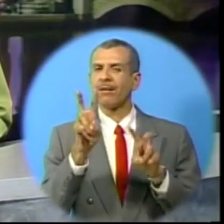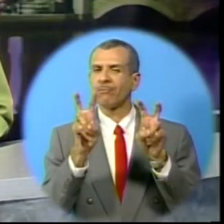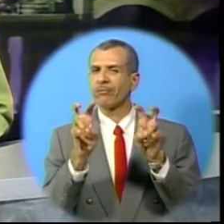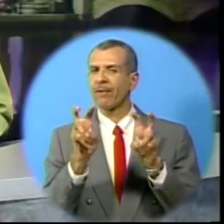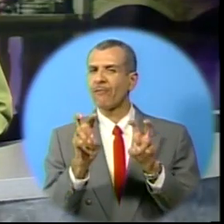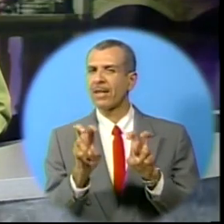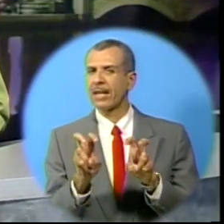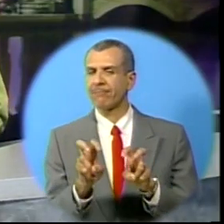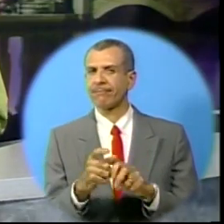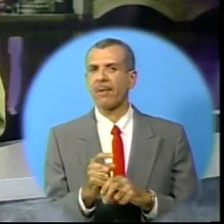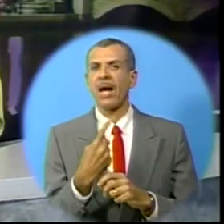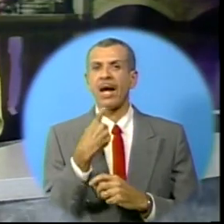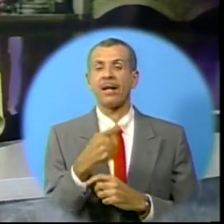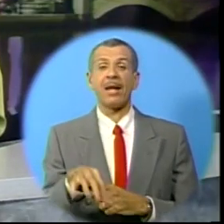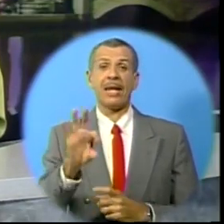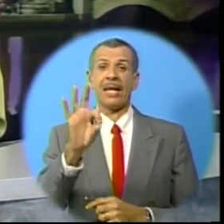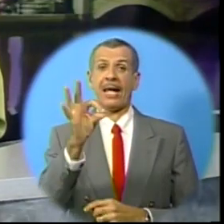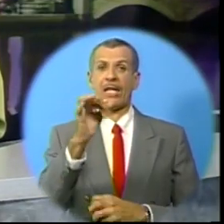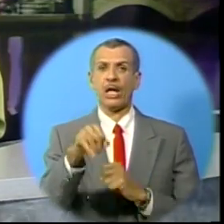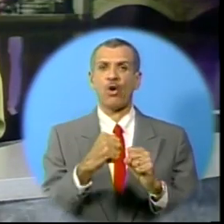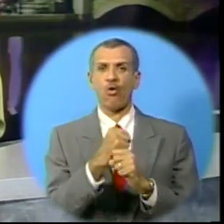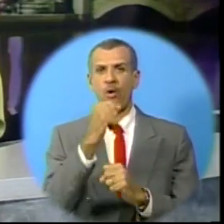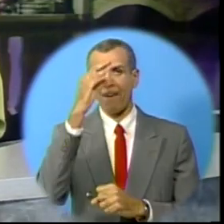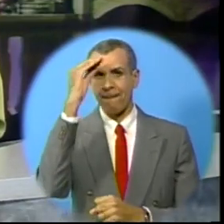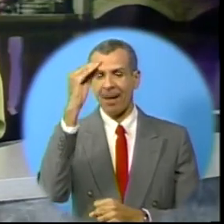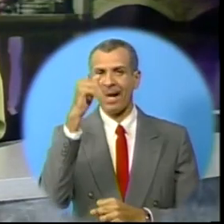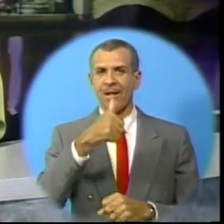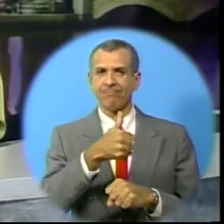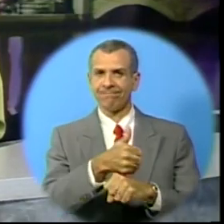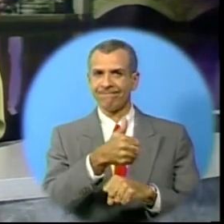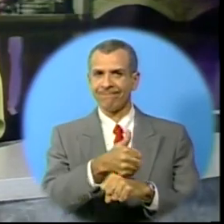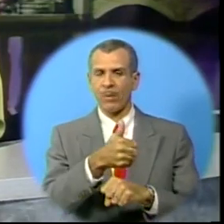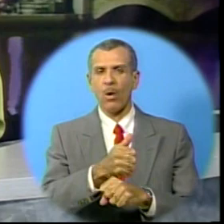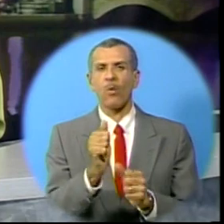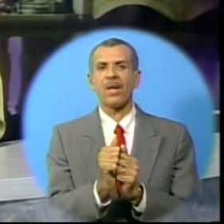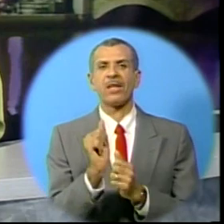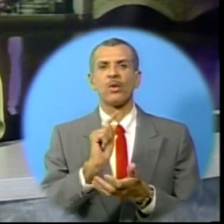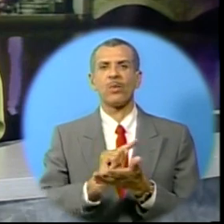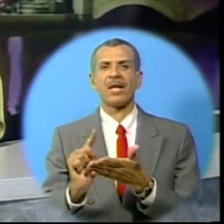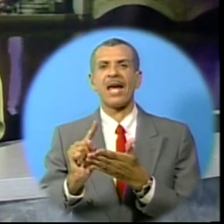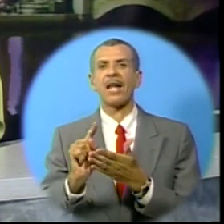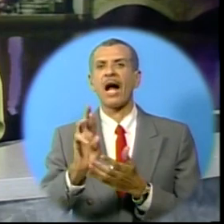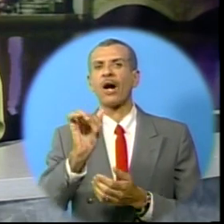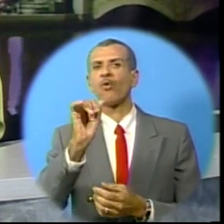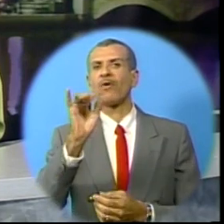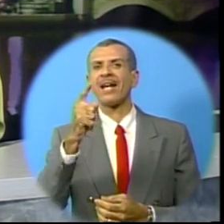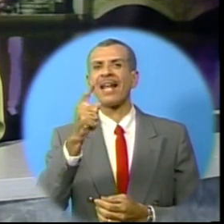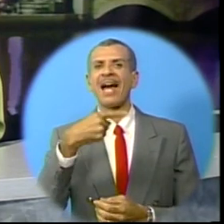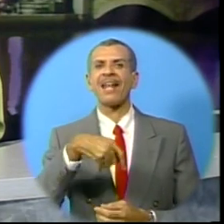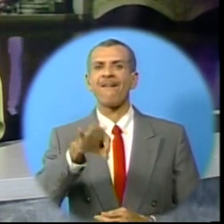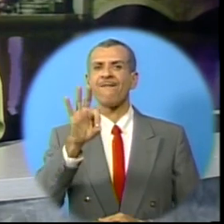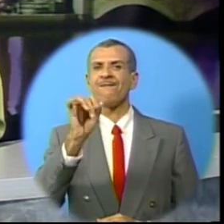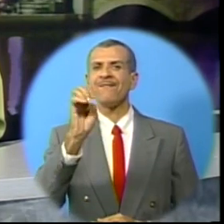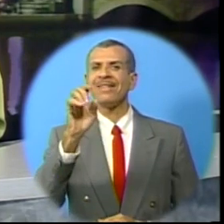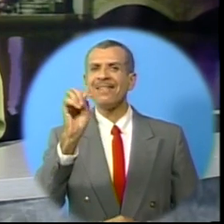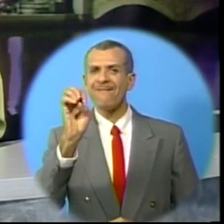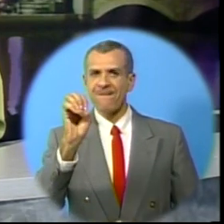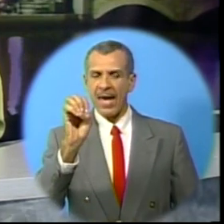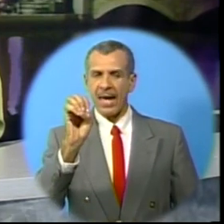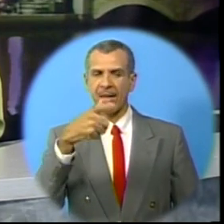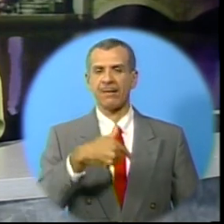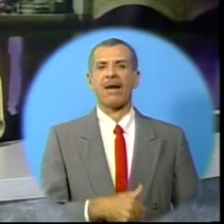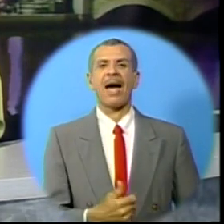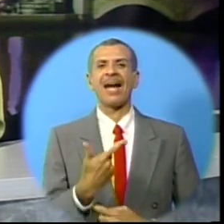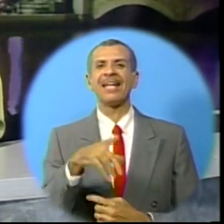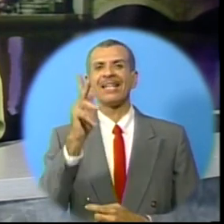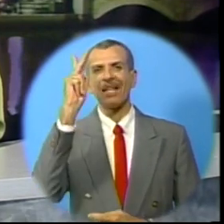ongoing. Meantime, a 19-year-old man has been charged in relation to the weekend raid during a fete at their party stand. He is